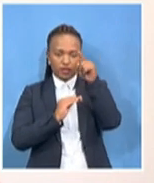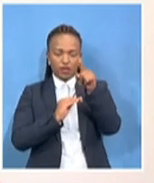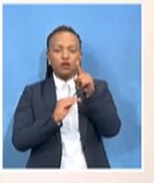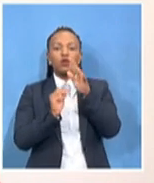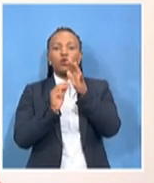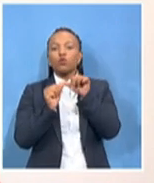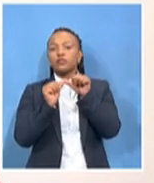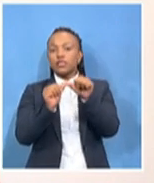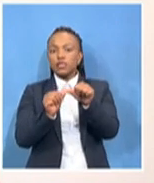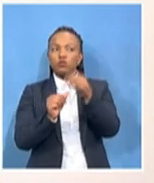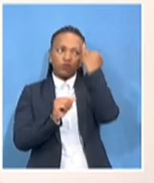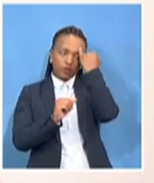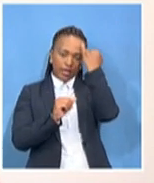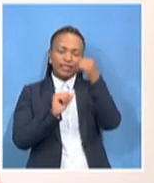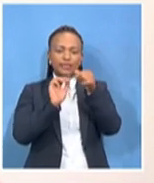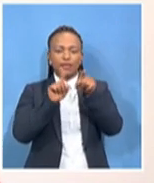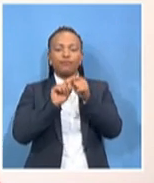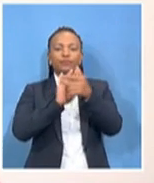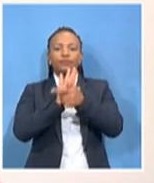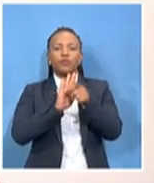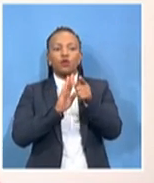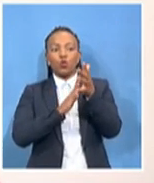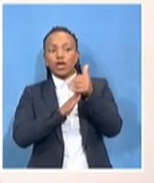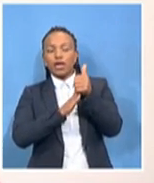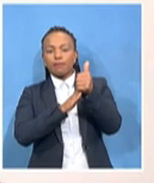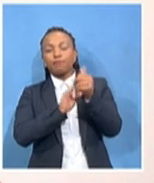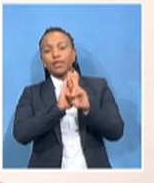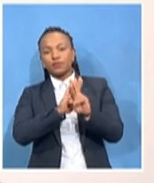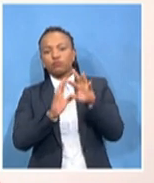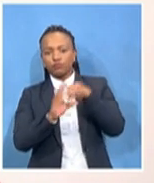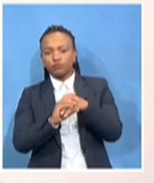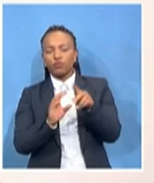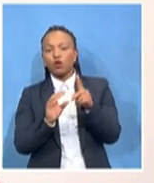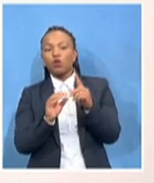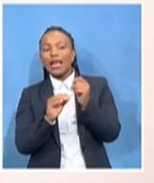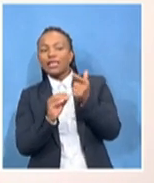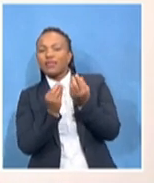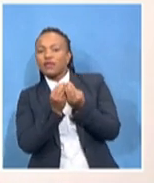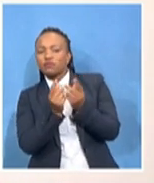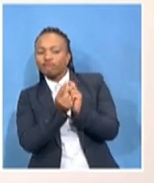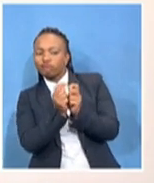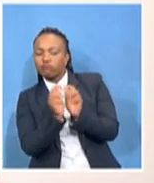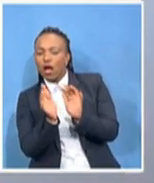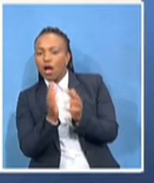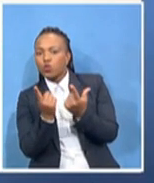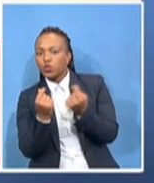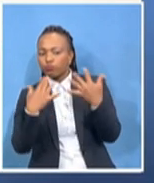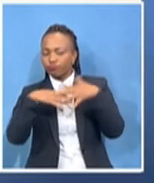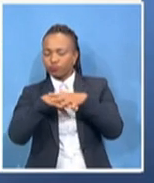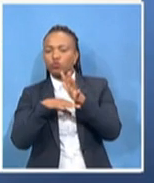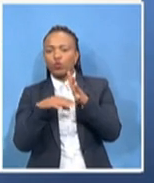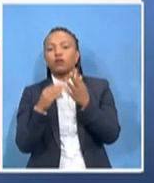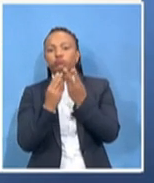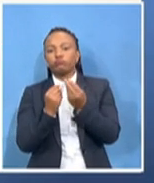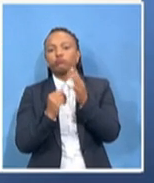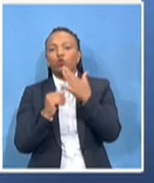another representation of that. So we're going to deal with the nitty-gritties of the bill as it presents itself to Parliament. So I imagine we'll be